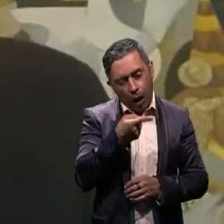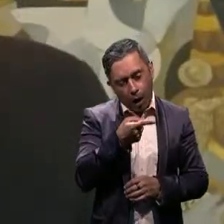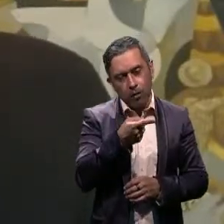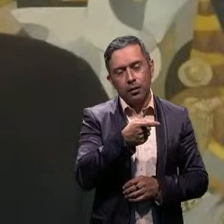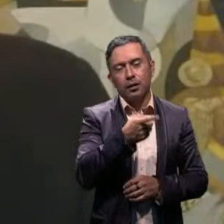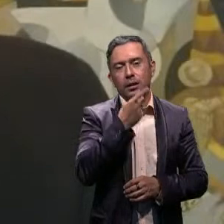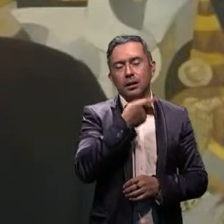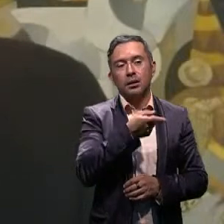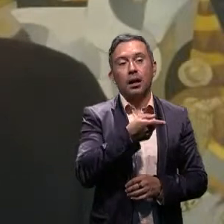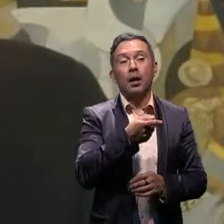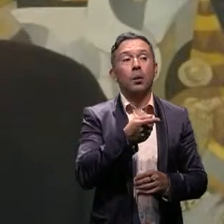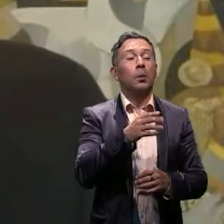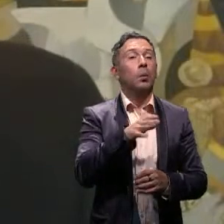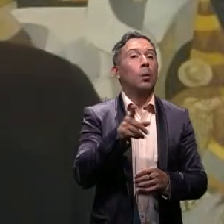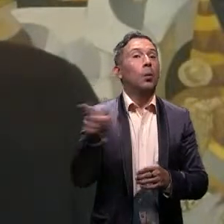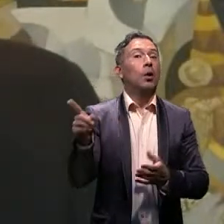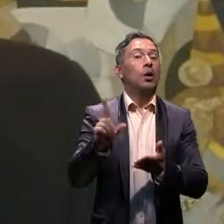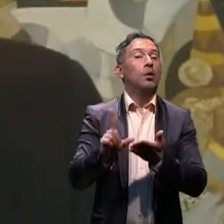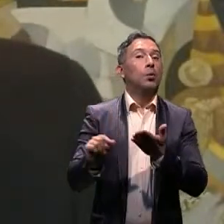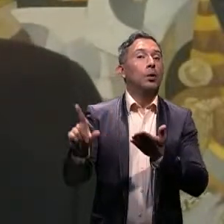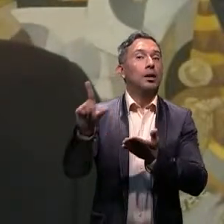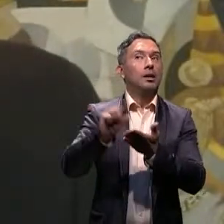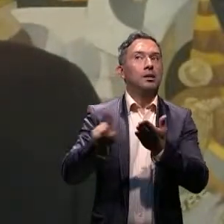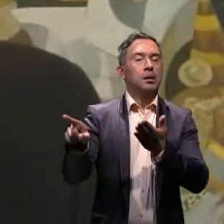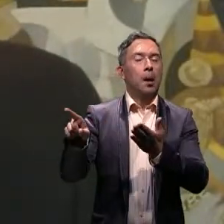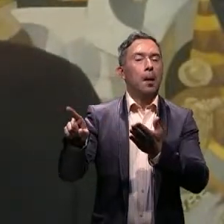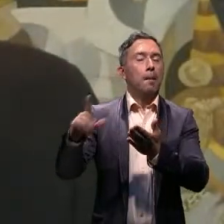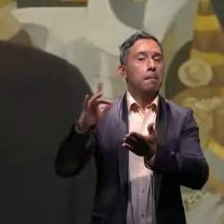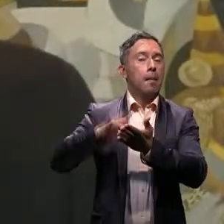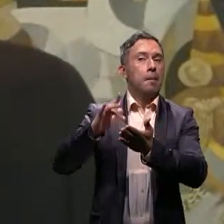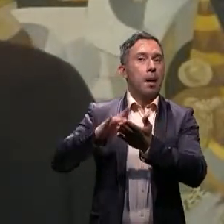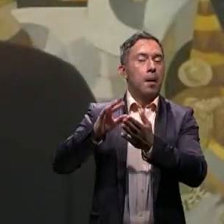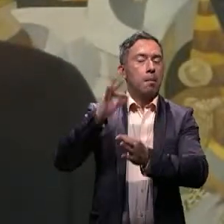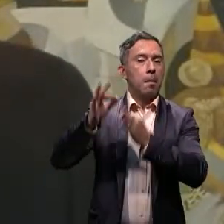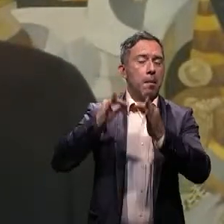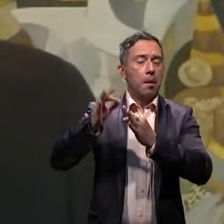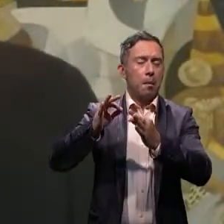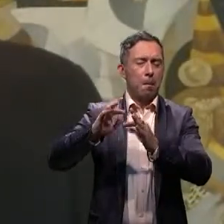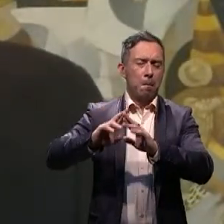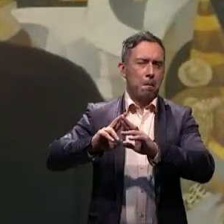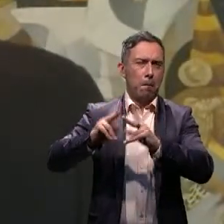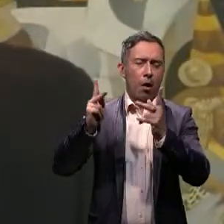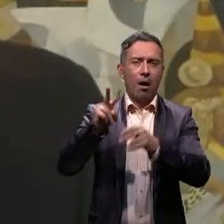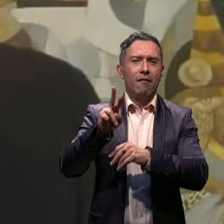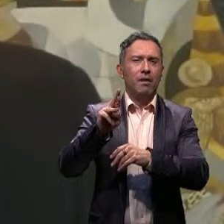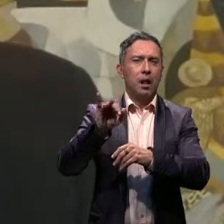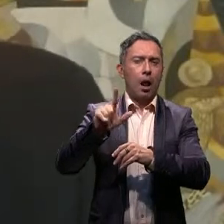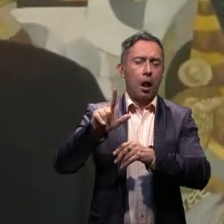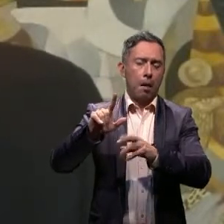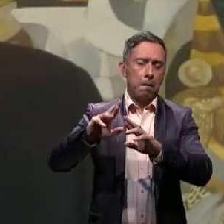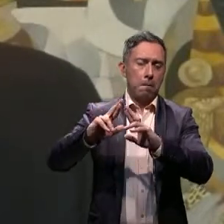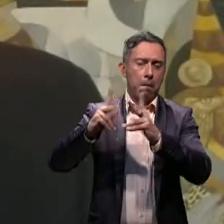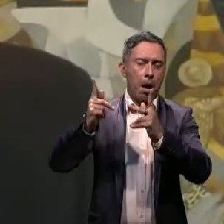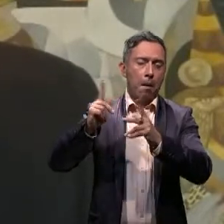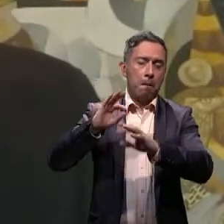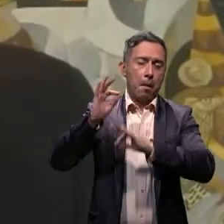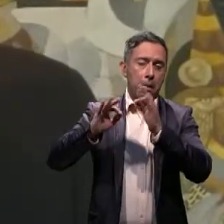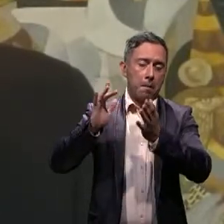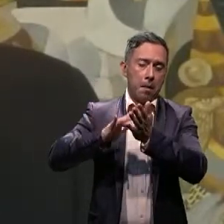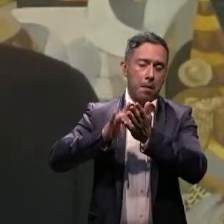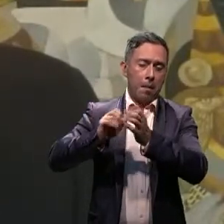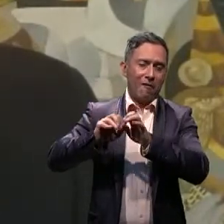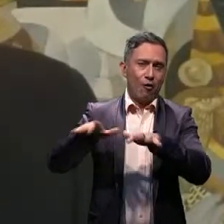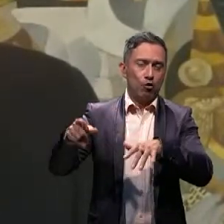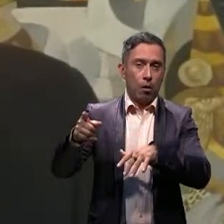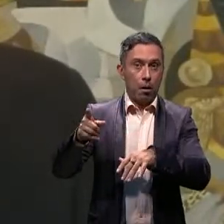in the news and television, they mention tweets that went viral, even though they are not the best